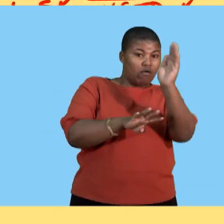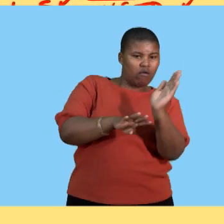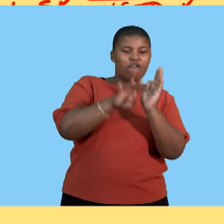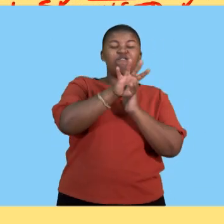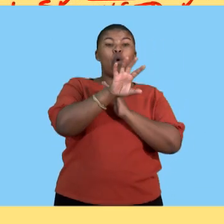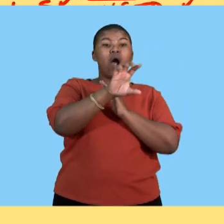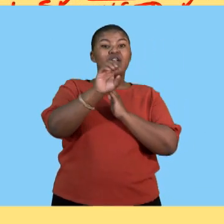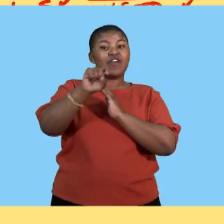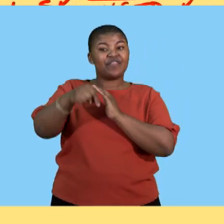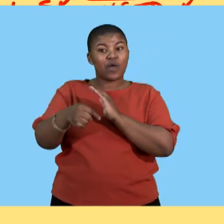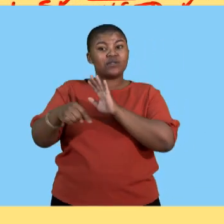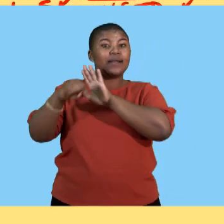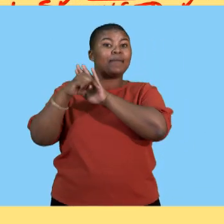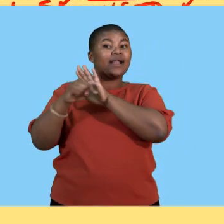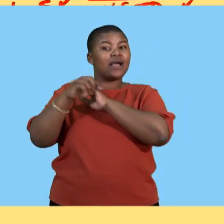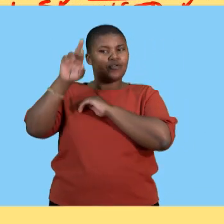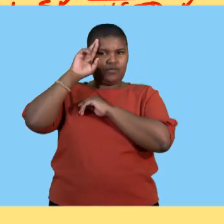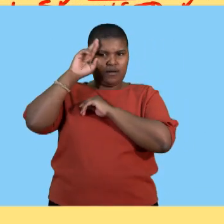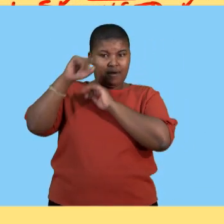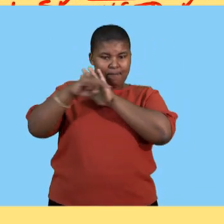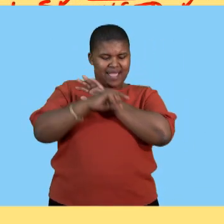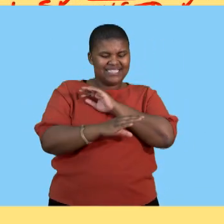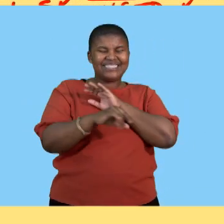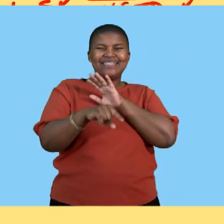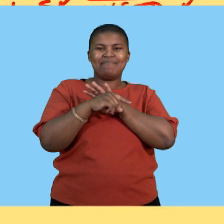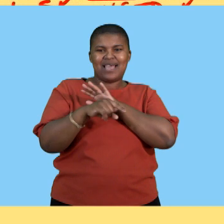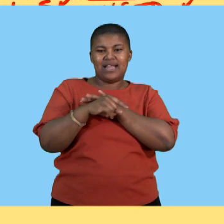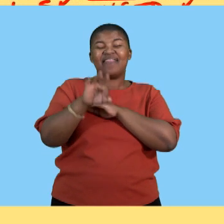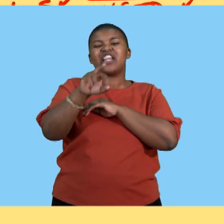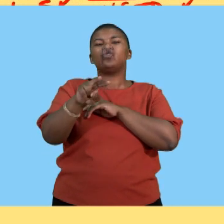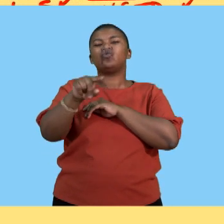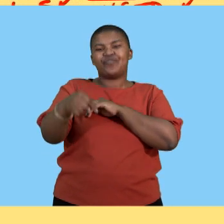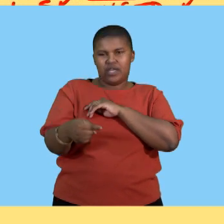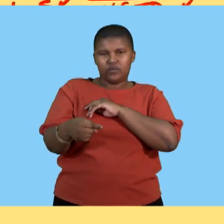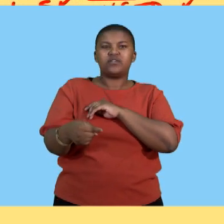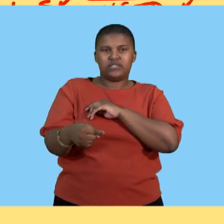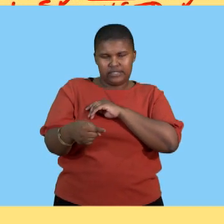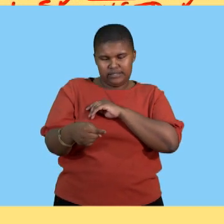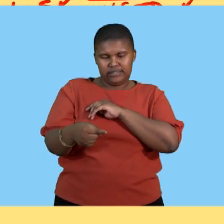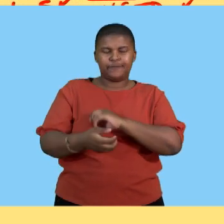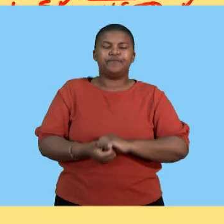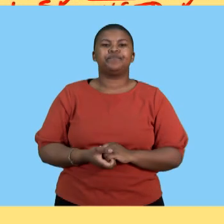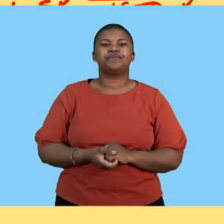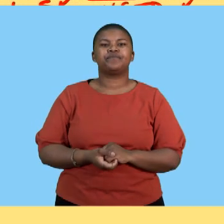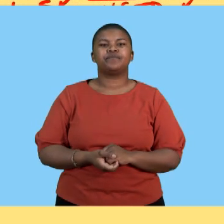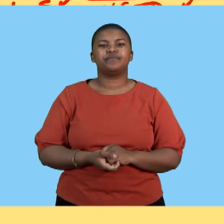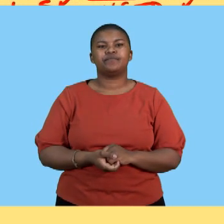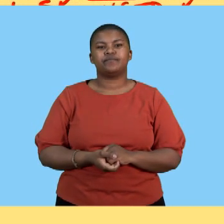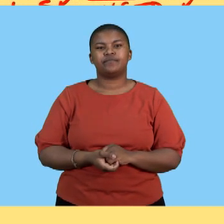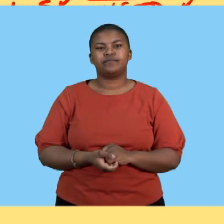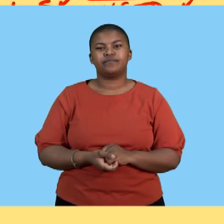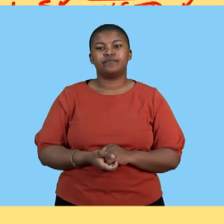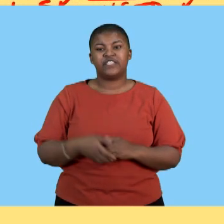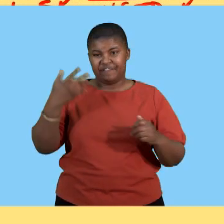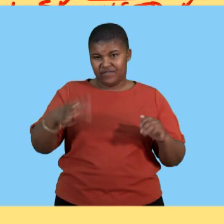of balances, minus, because on cost of sales I have a minus 32,000, minus 32,000.